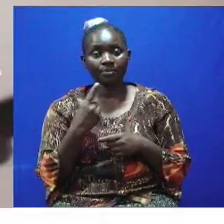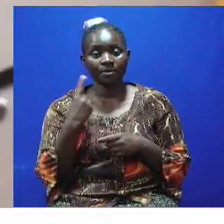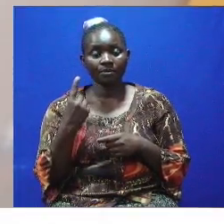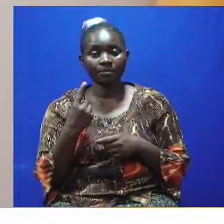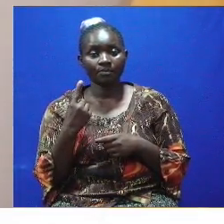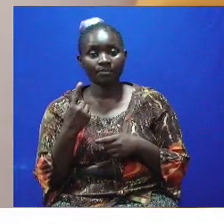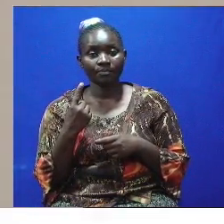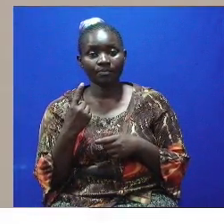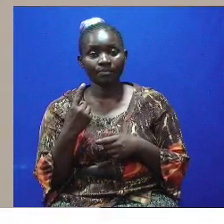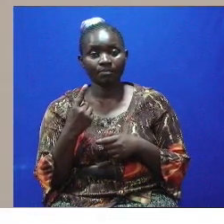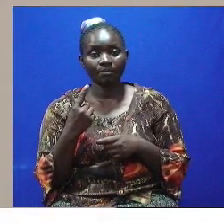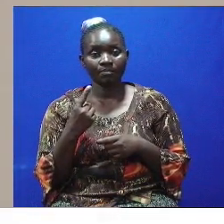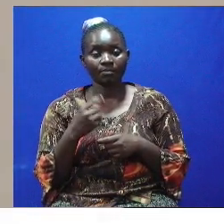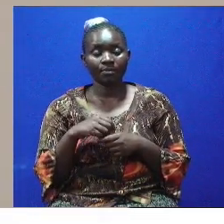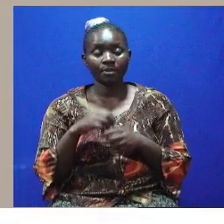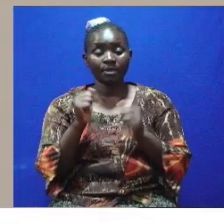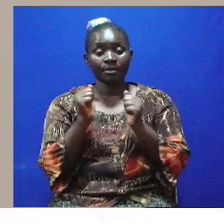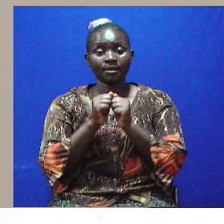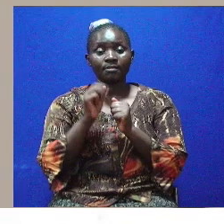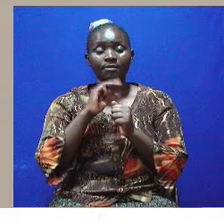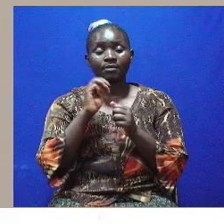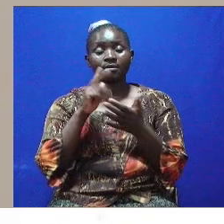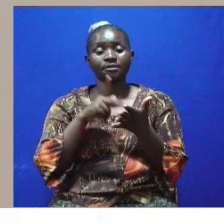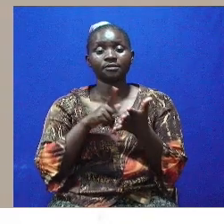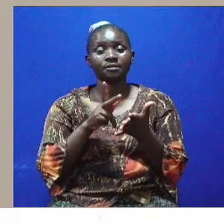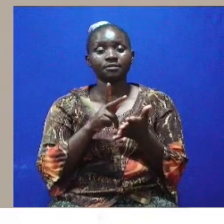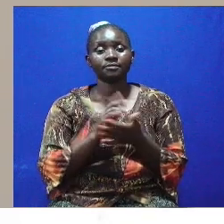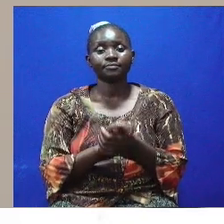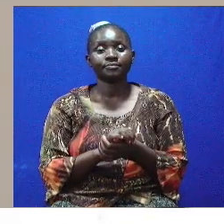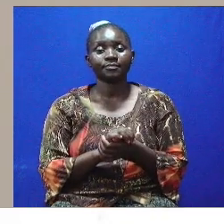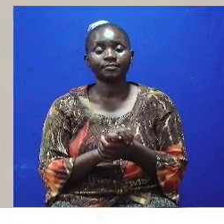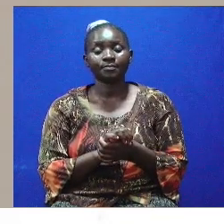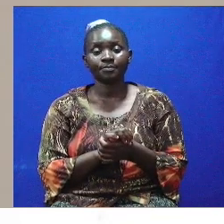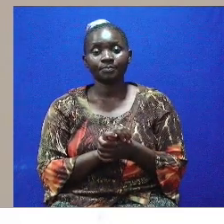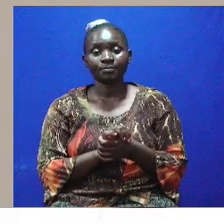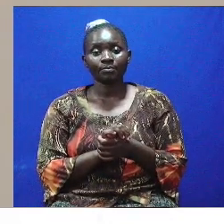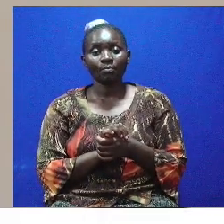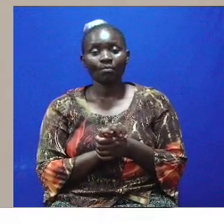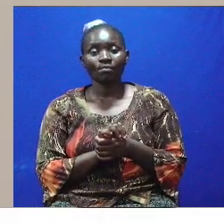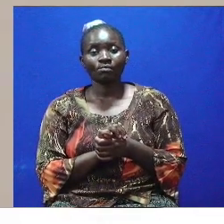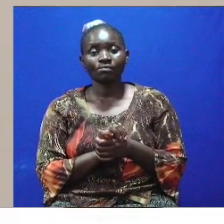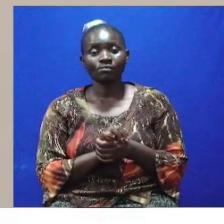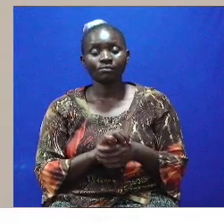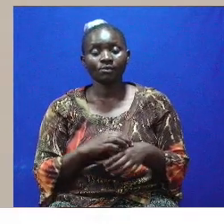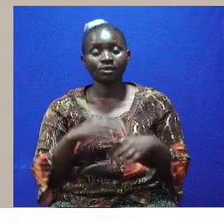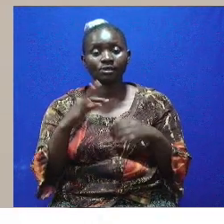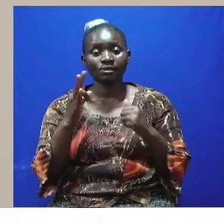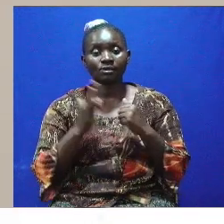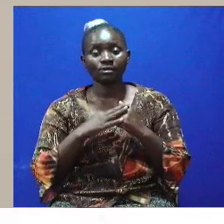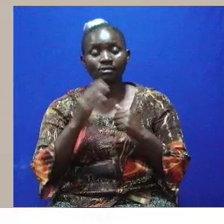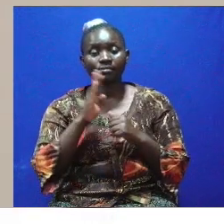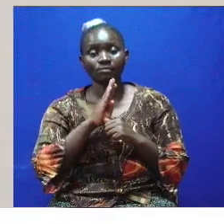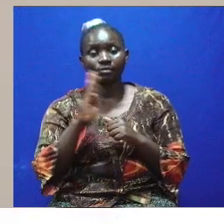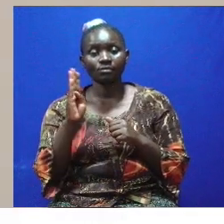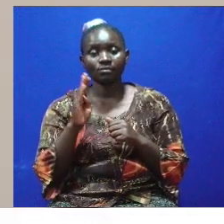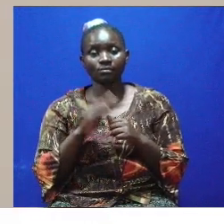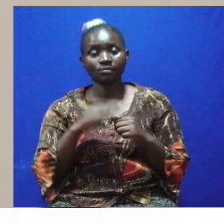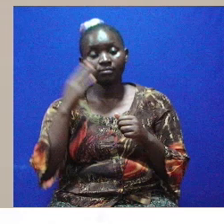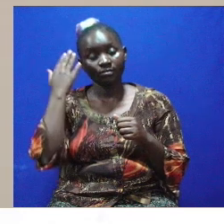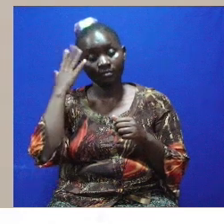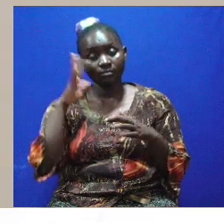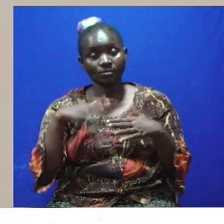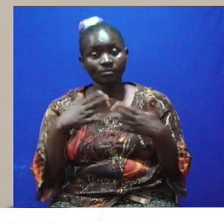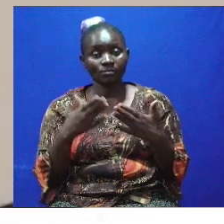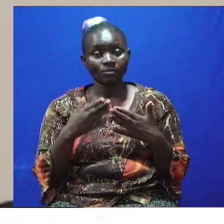given 8 million shillings. Now surely, 8 million, I cannot connect even